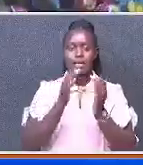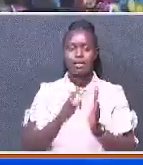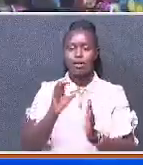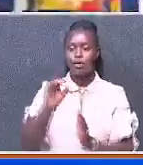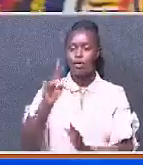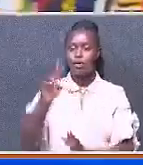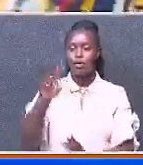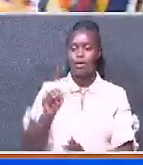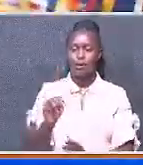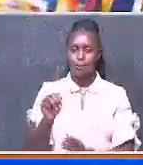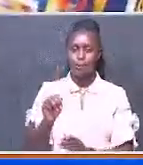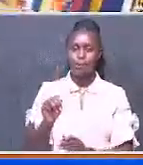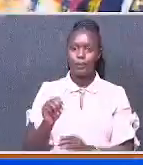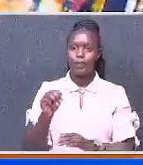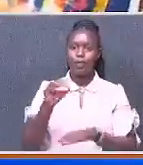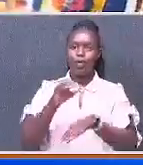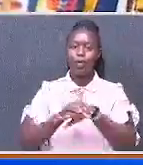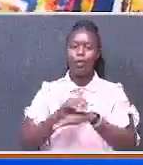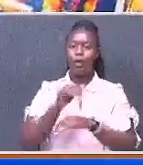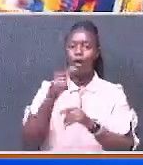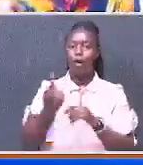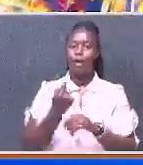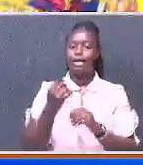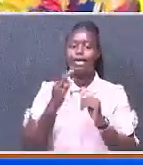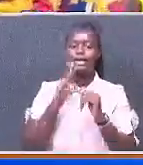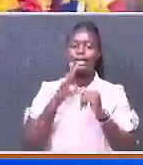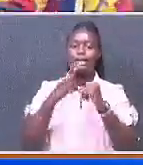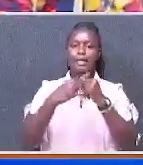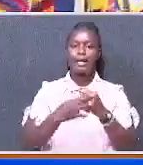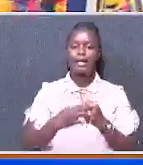ODM leader Raila Odinga garnered only